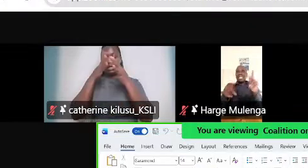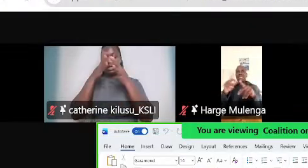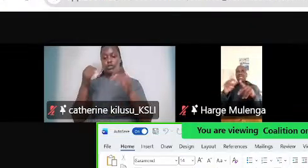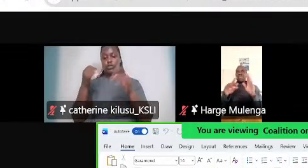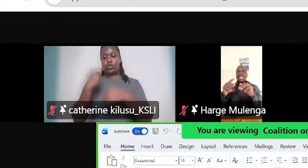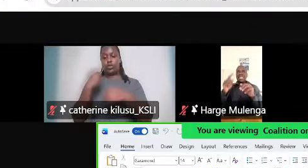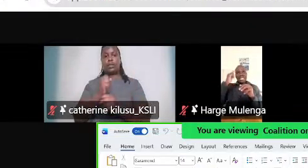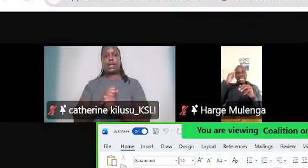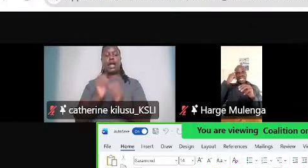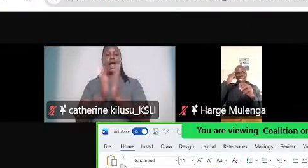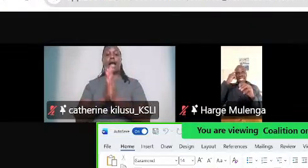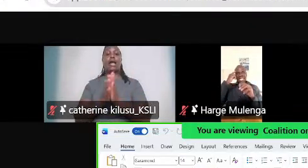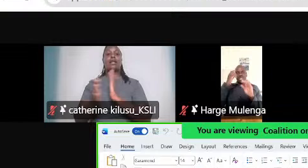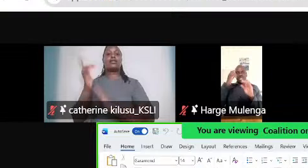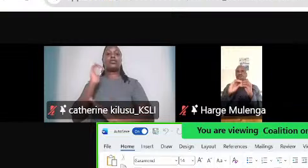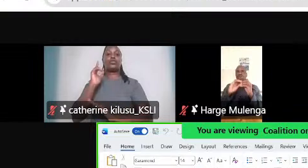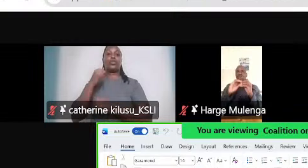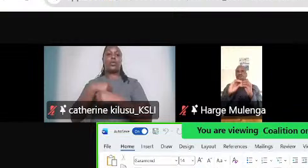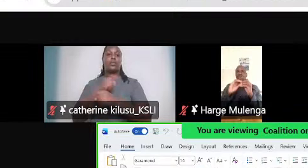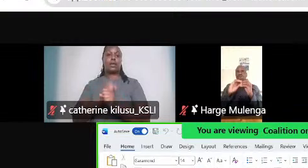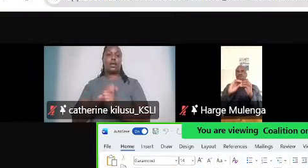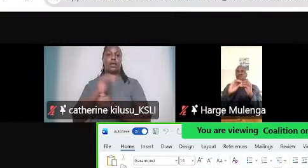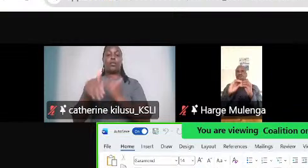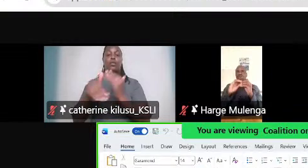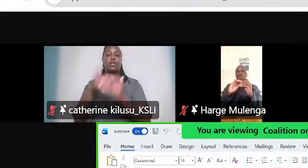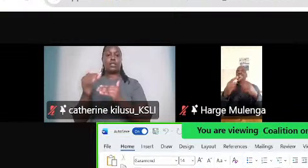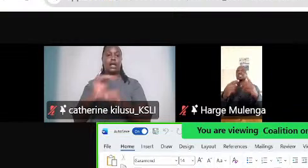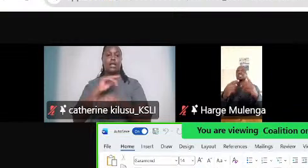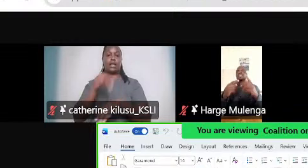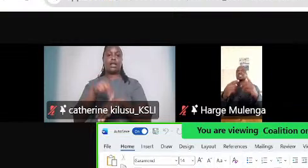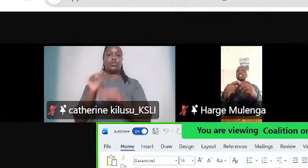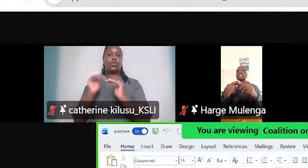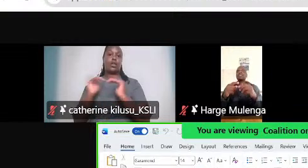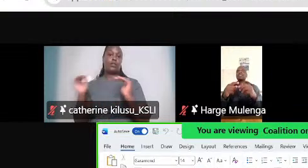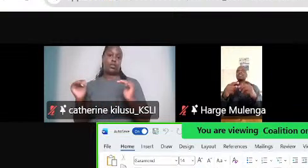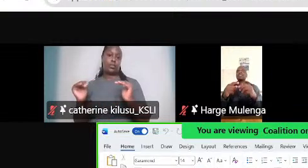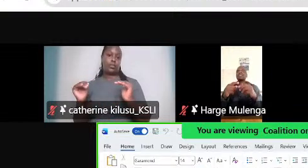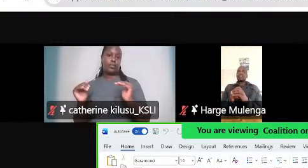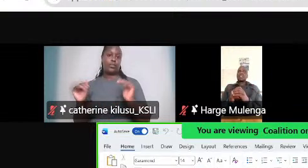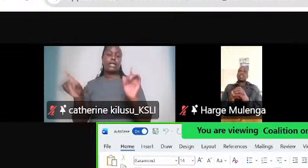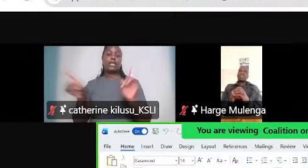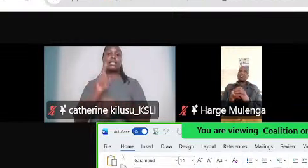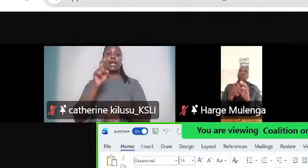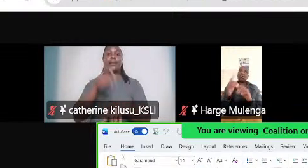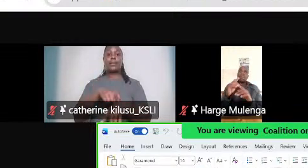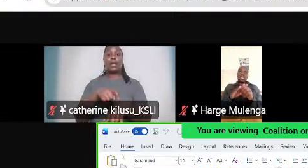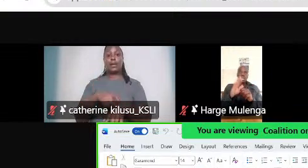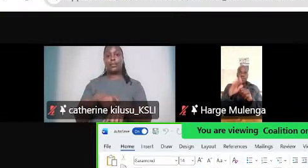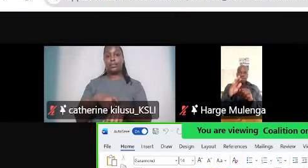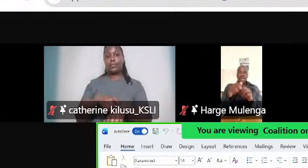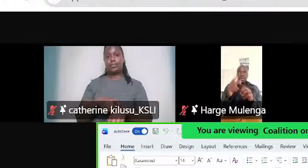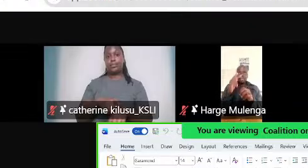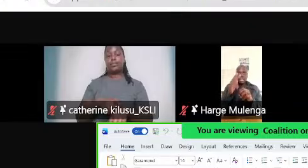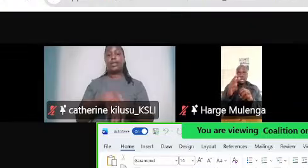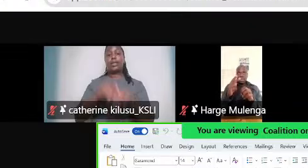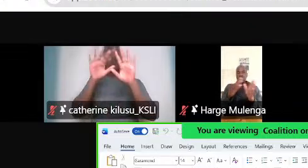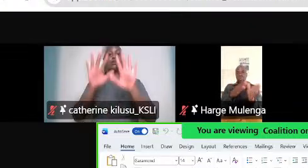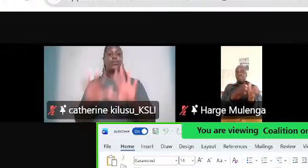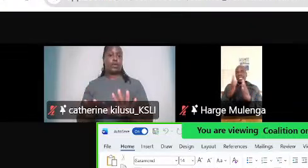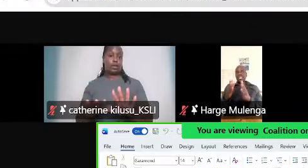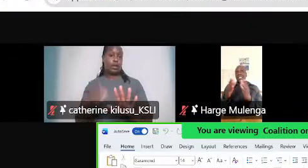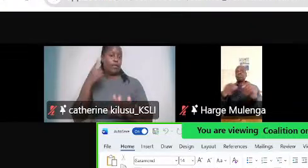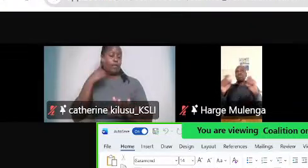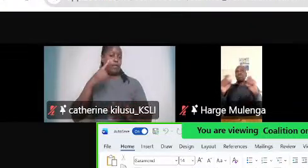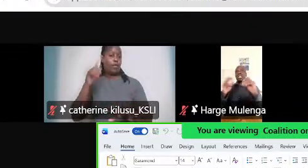legislation making processes at the national level. And at the same time, it's also important for feminist movements